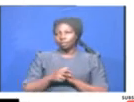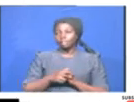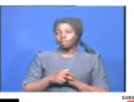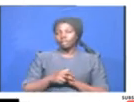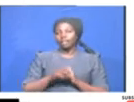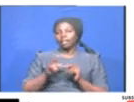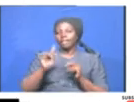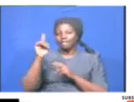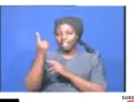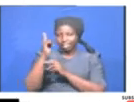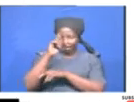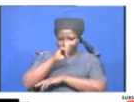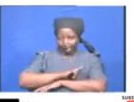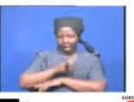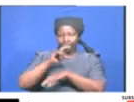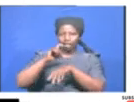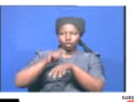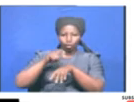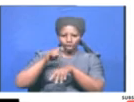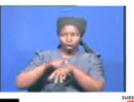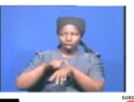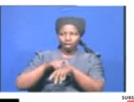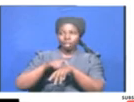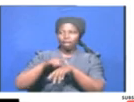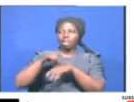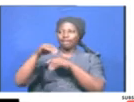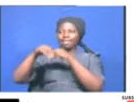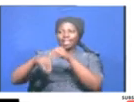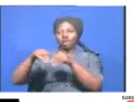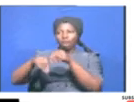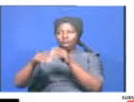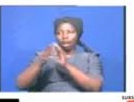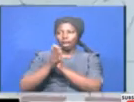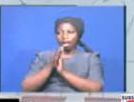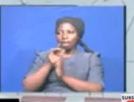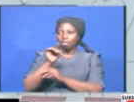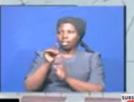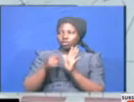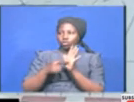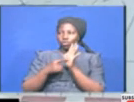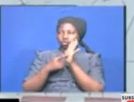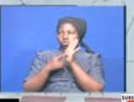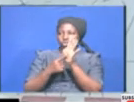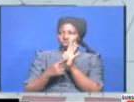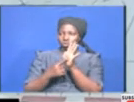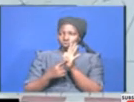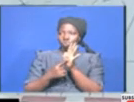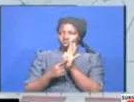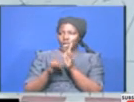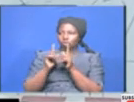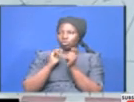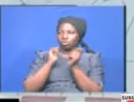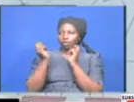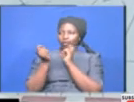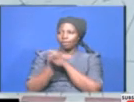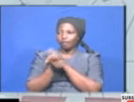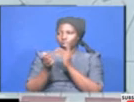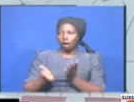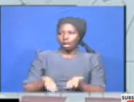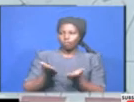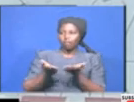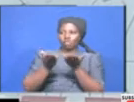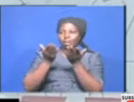day during the poll. And that showcases transformational improvement mm-hmm.